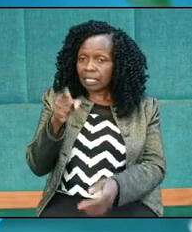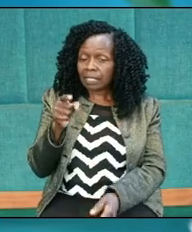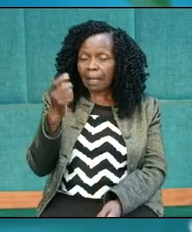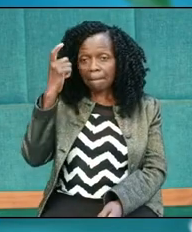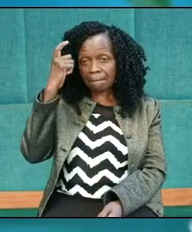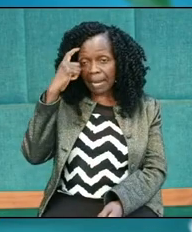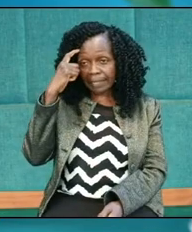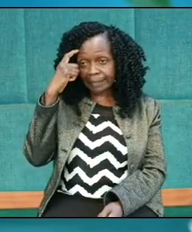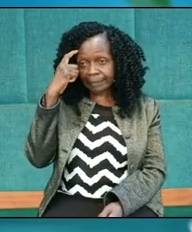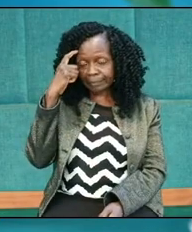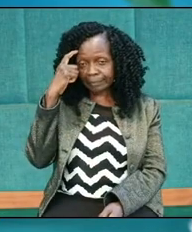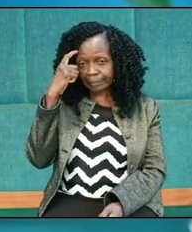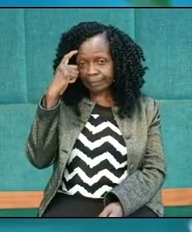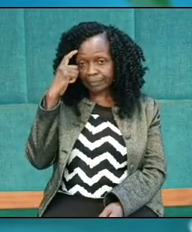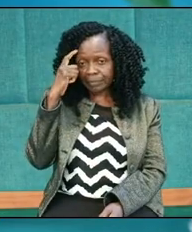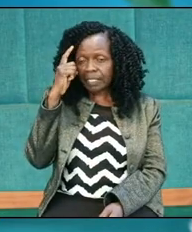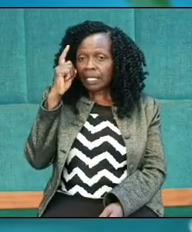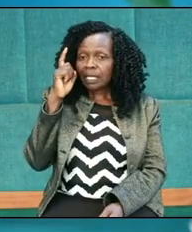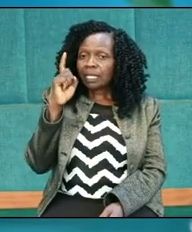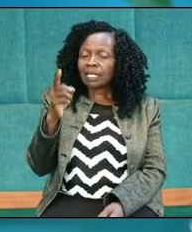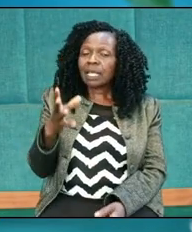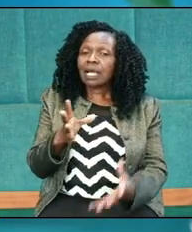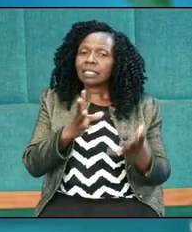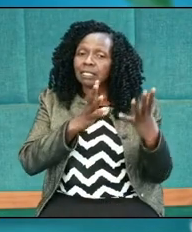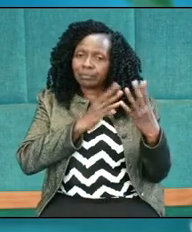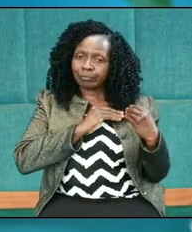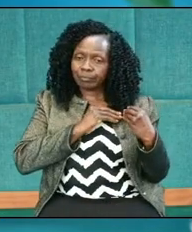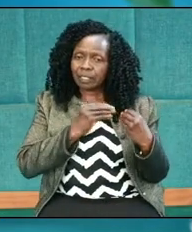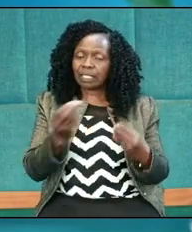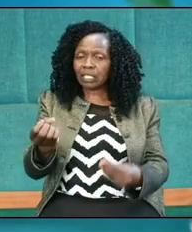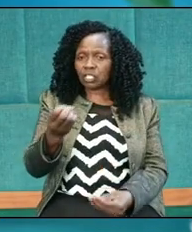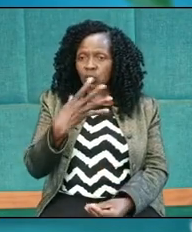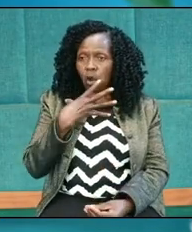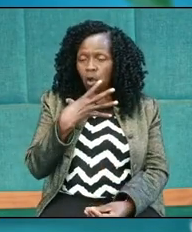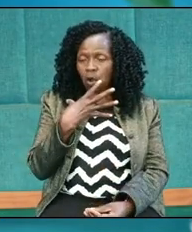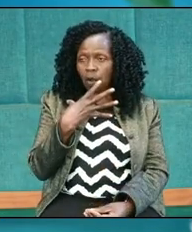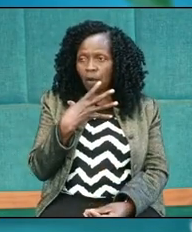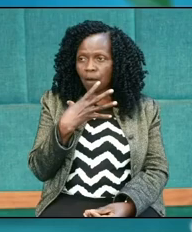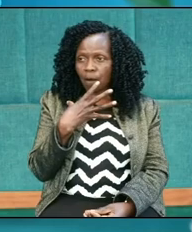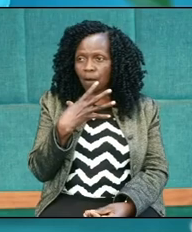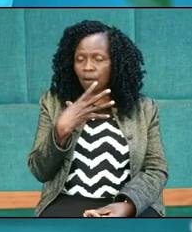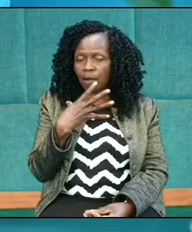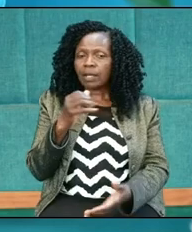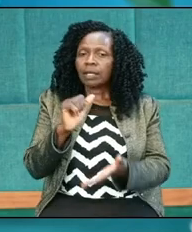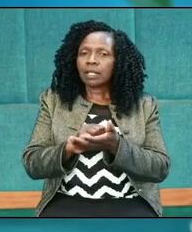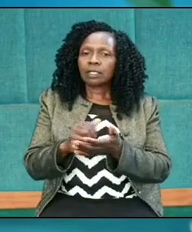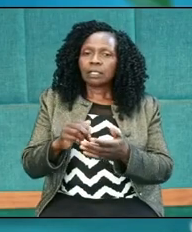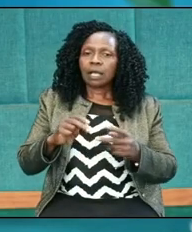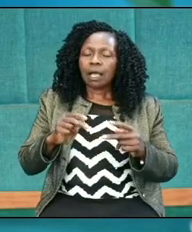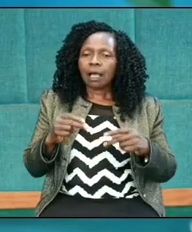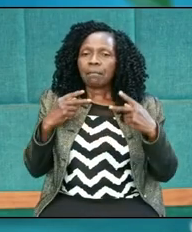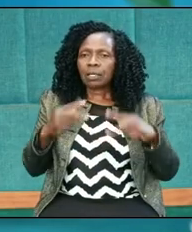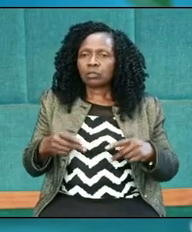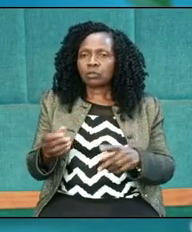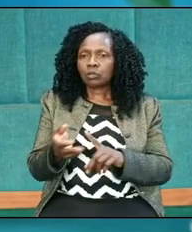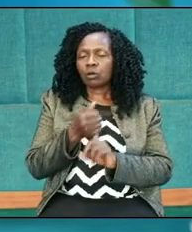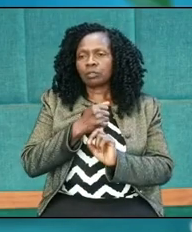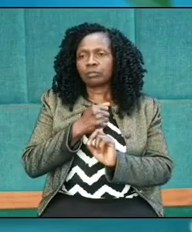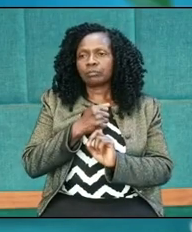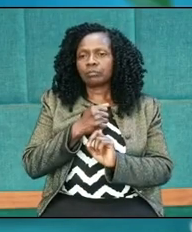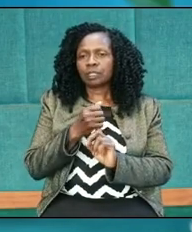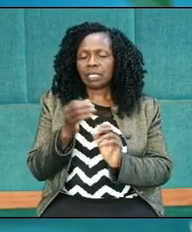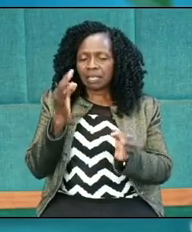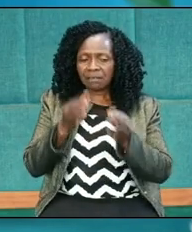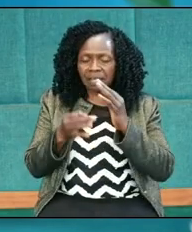the attitude, the acceptability, the shock that actually somebody got. Even